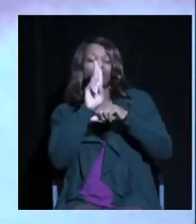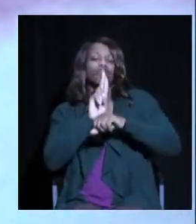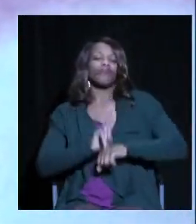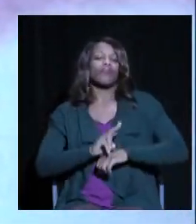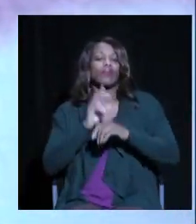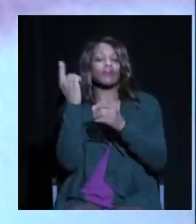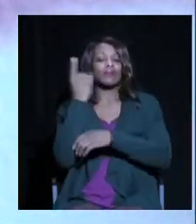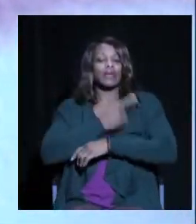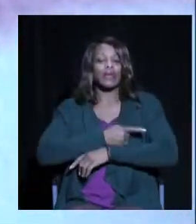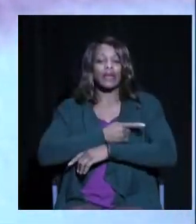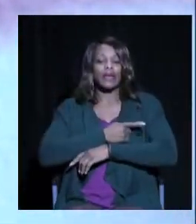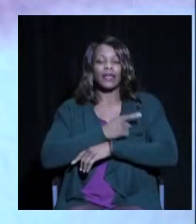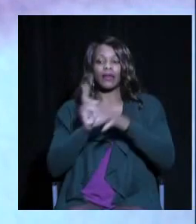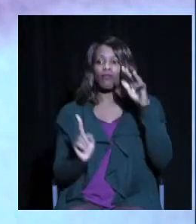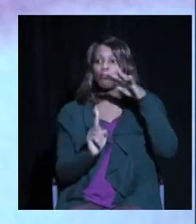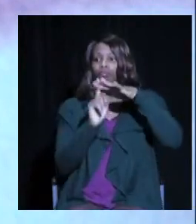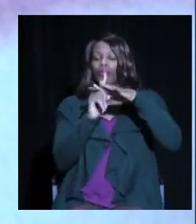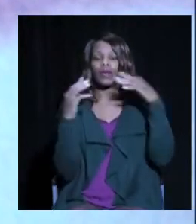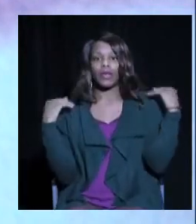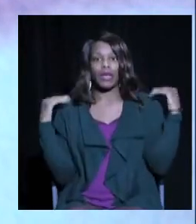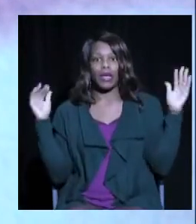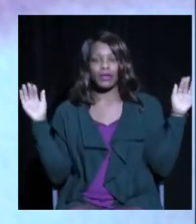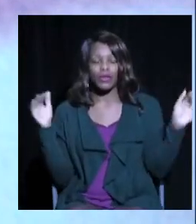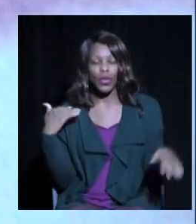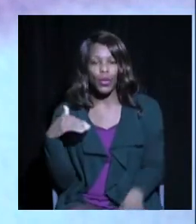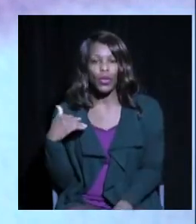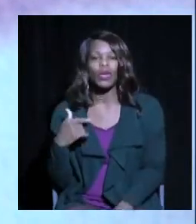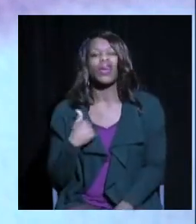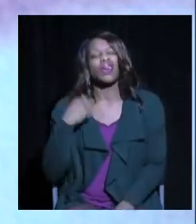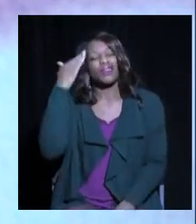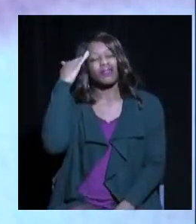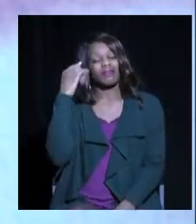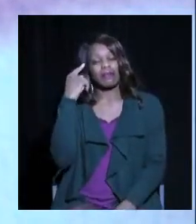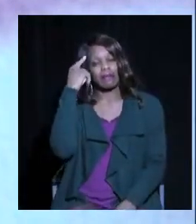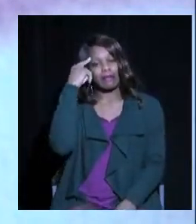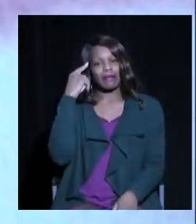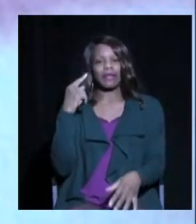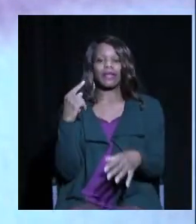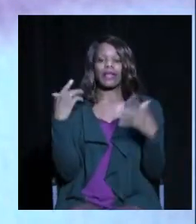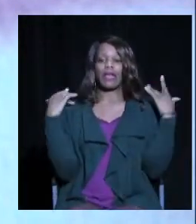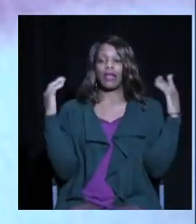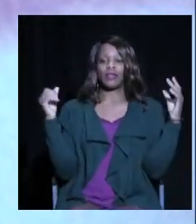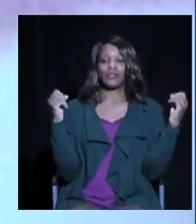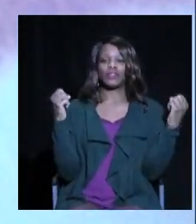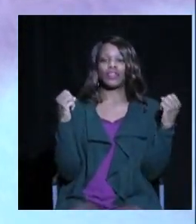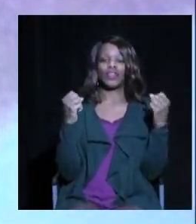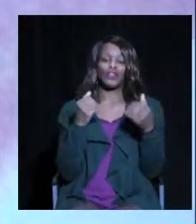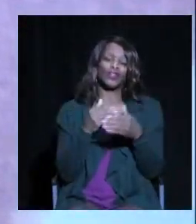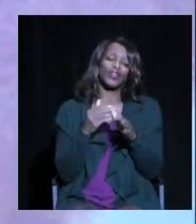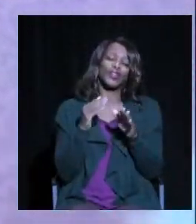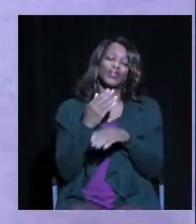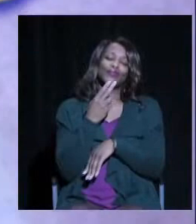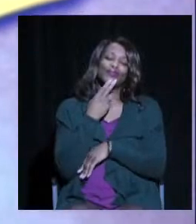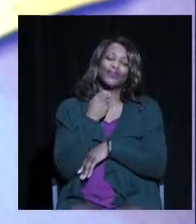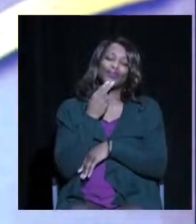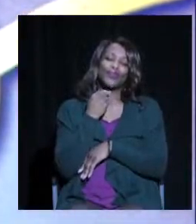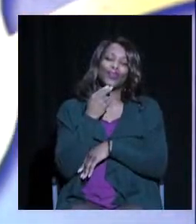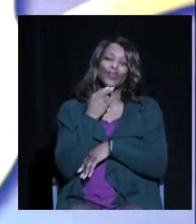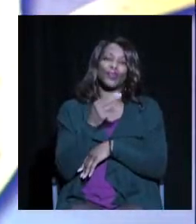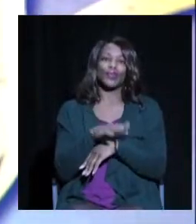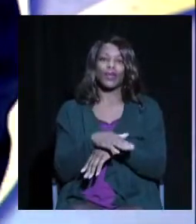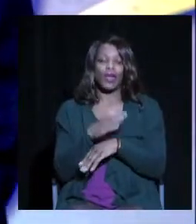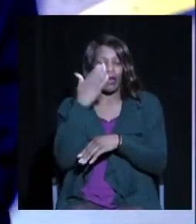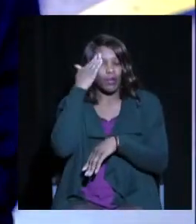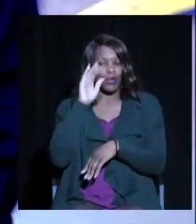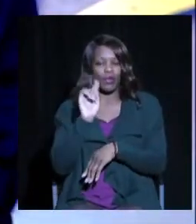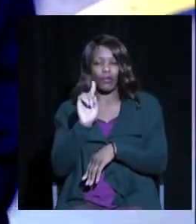popped up out of nowhere. I know we think that angels are very cuddly and cute, naked babies with wings. That's not in the Bible. I don't even know